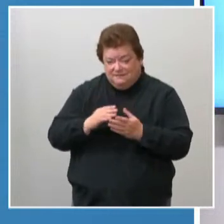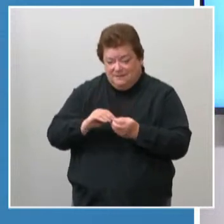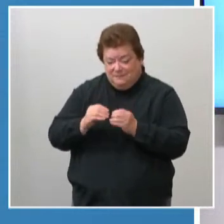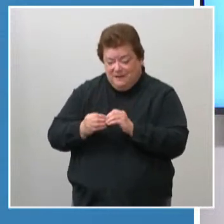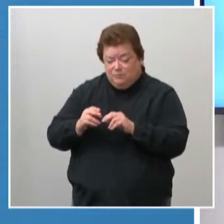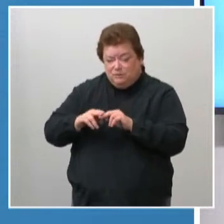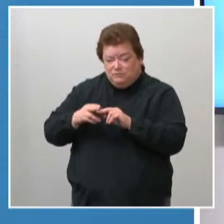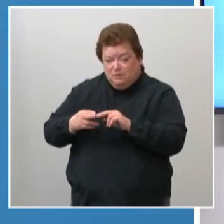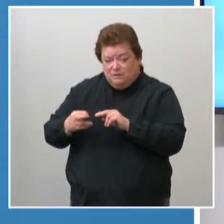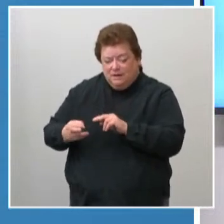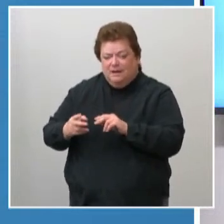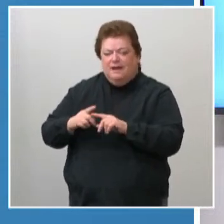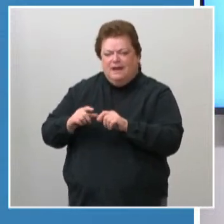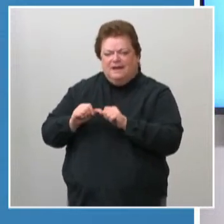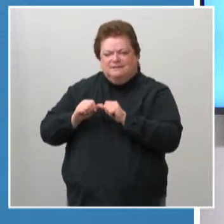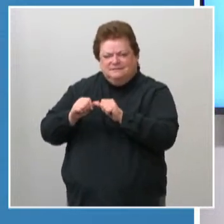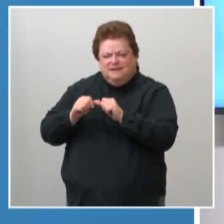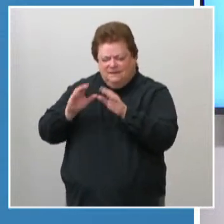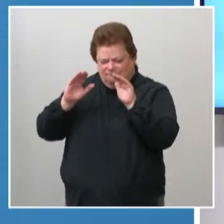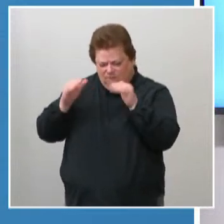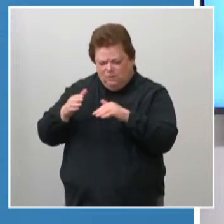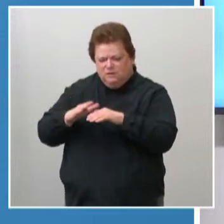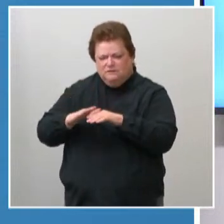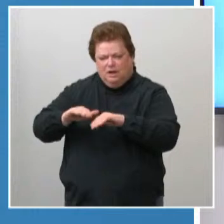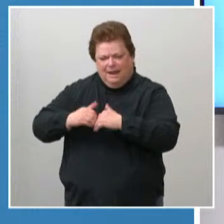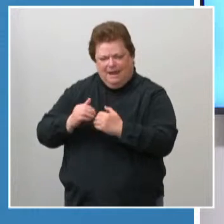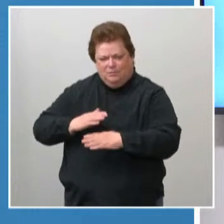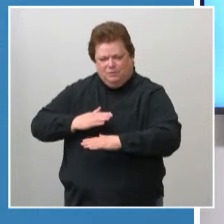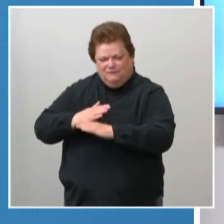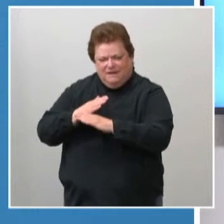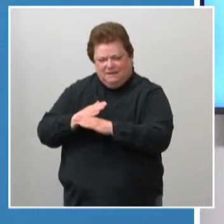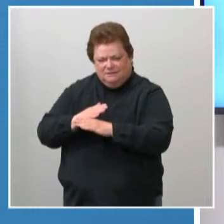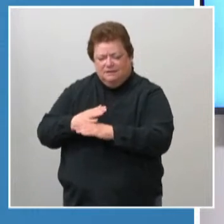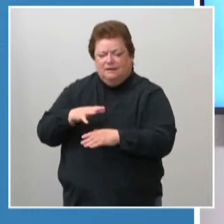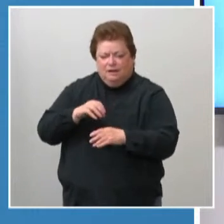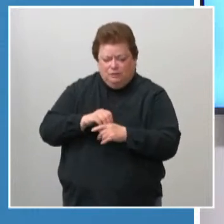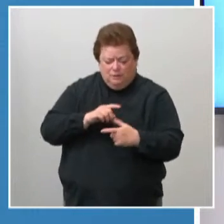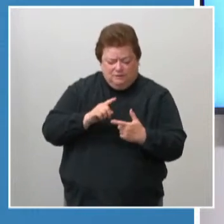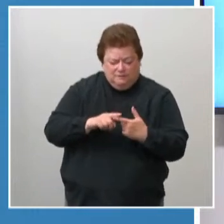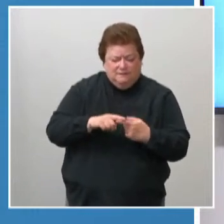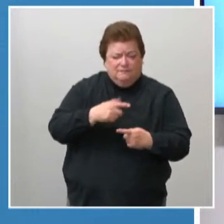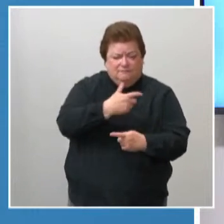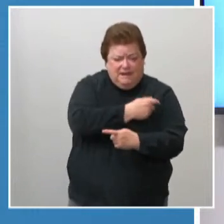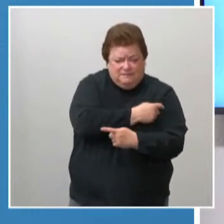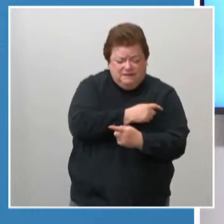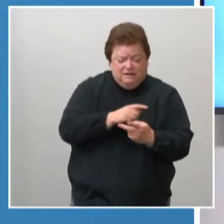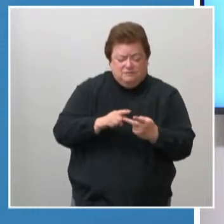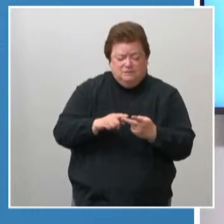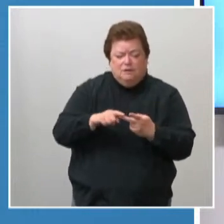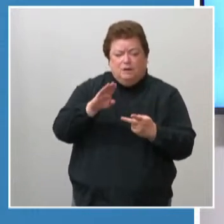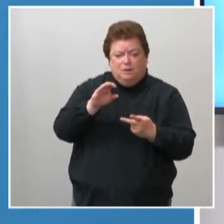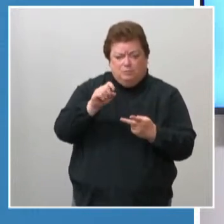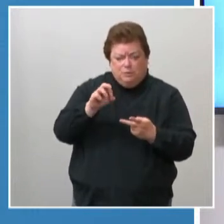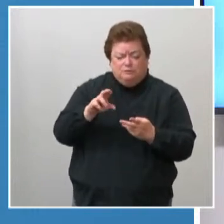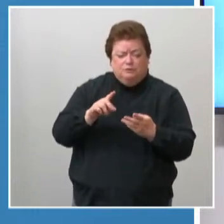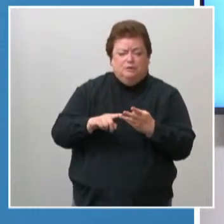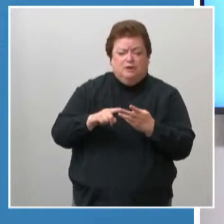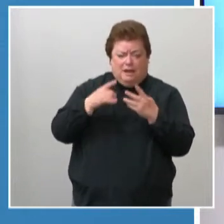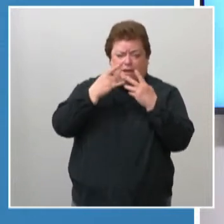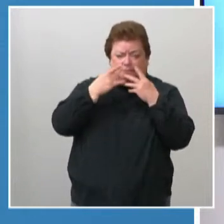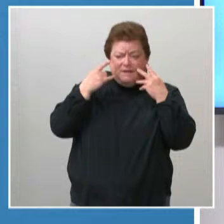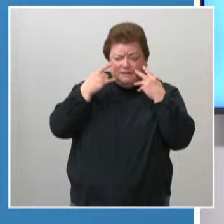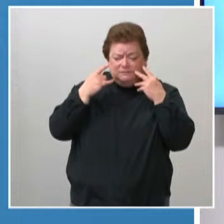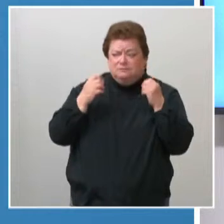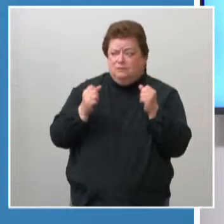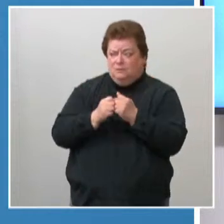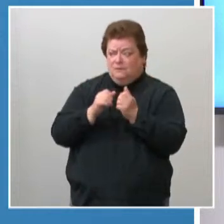and stay focused on our prevention methods, including getting vaccinated, getting your booster dose, and masking up. And